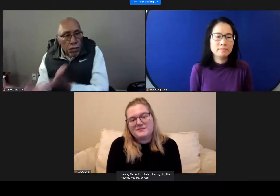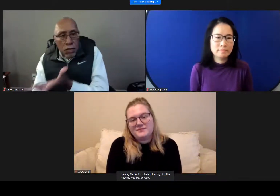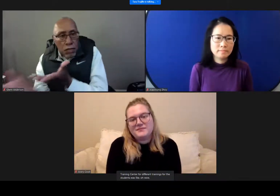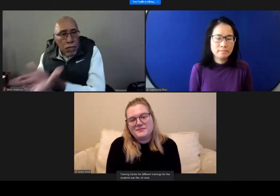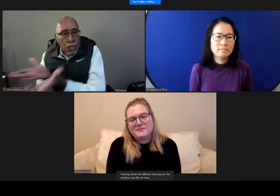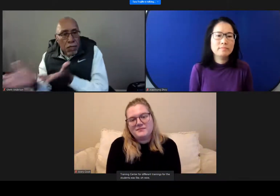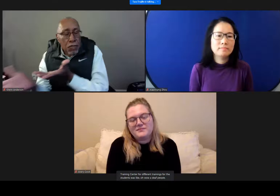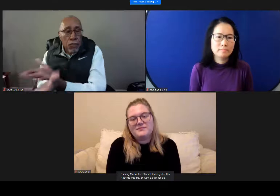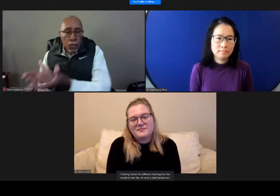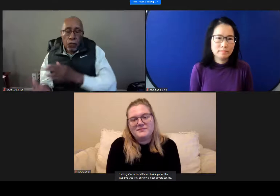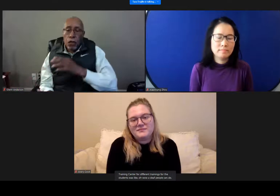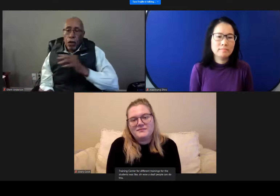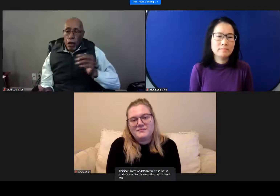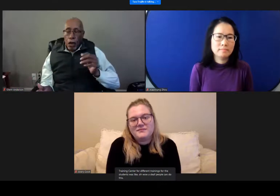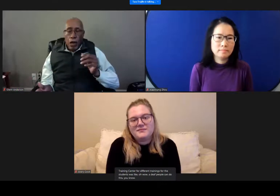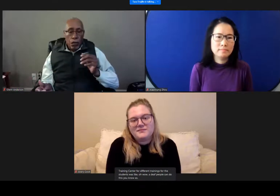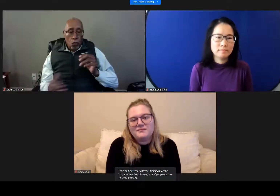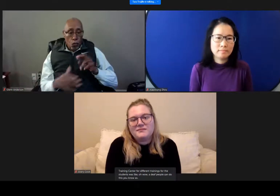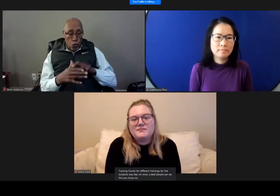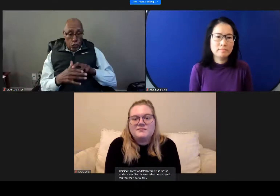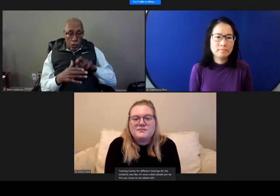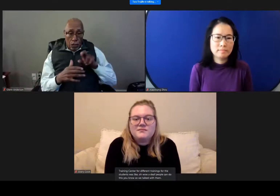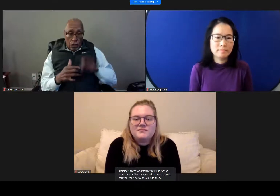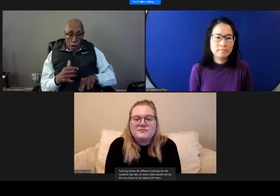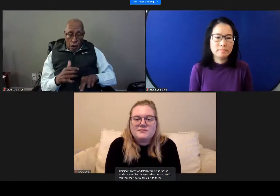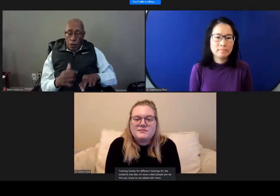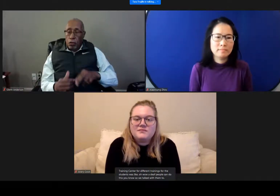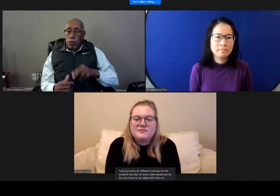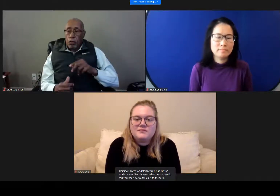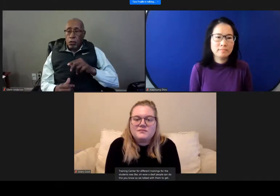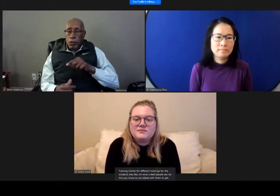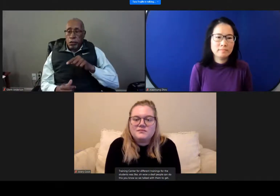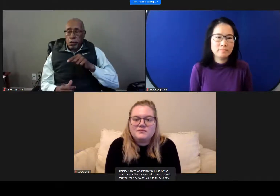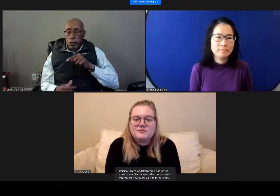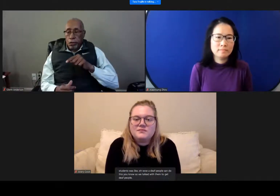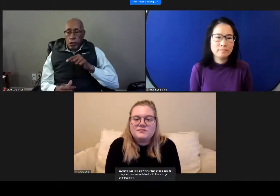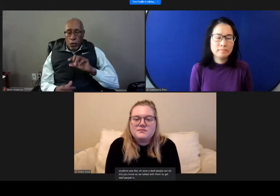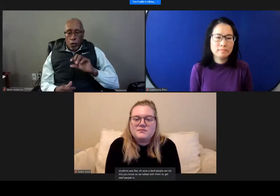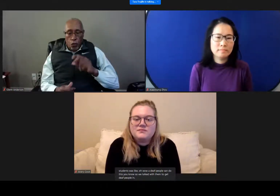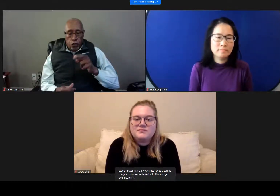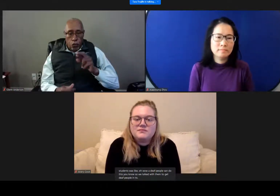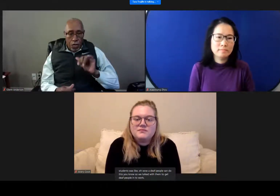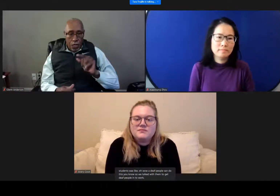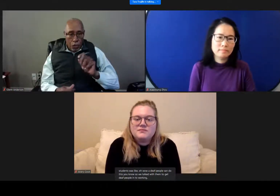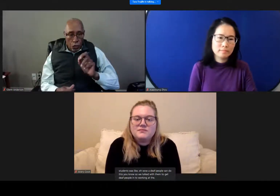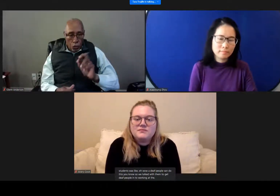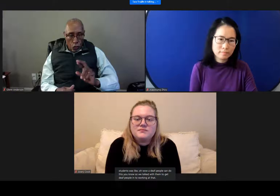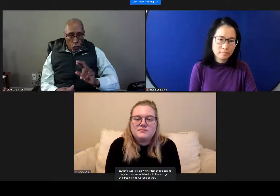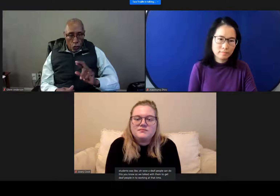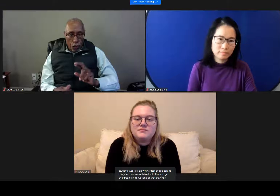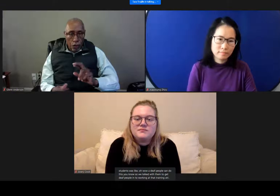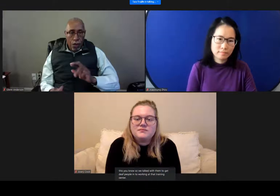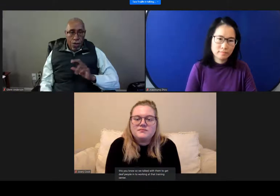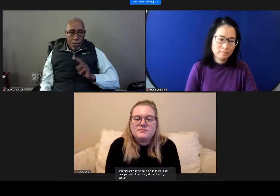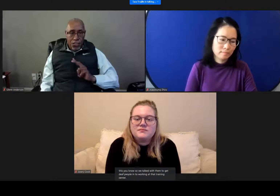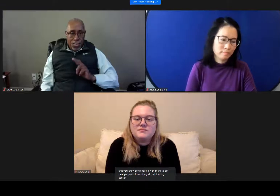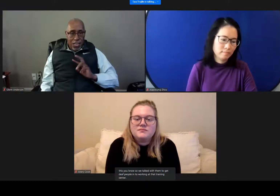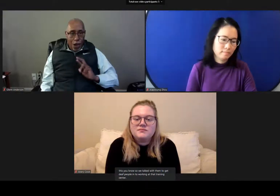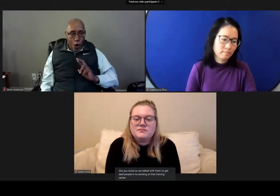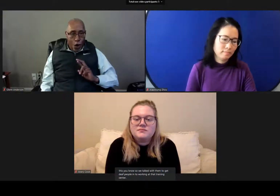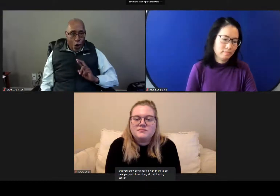wow, deaf people can do this, so we talked with them to get deaf people in to working at that training center.